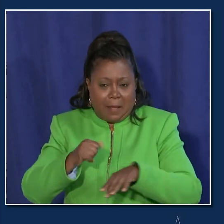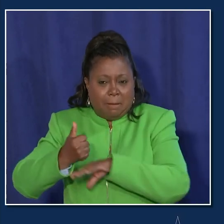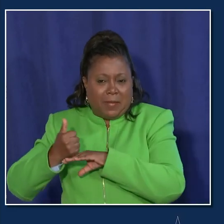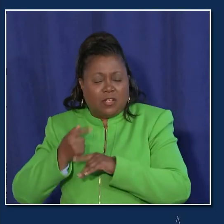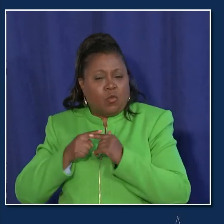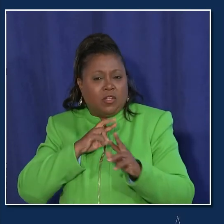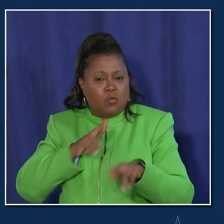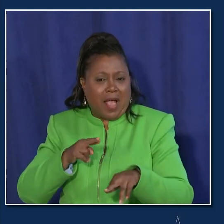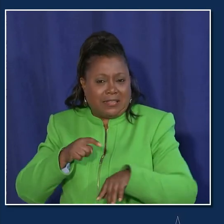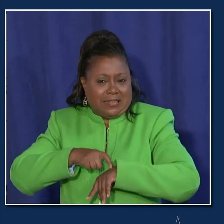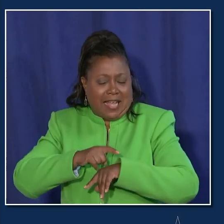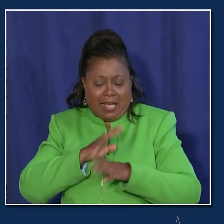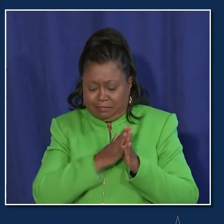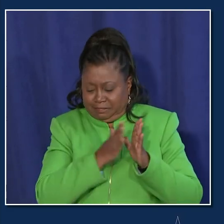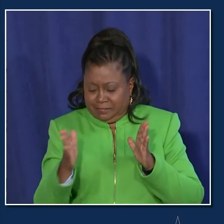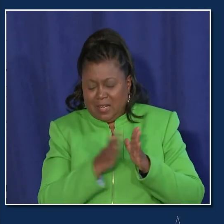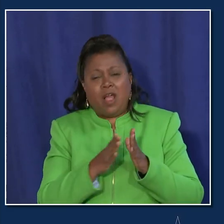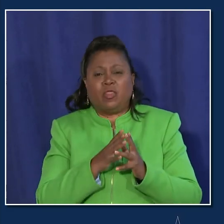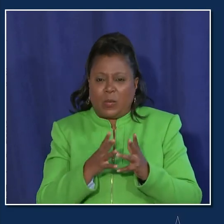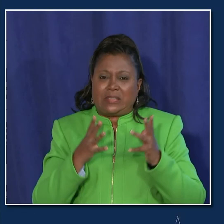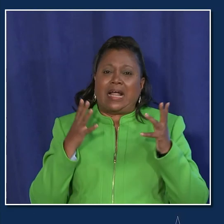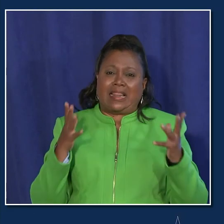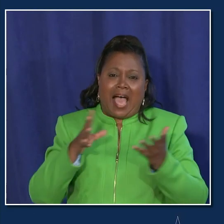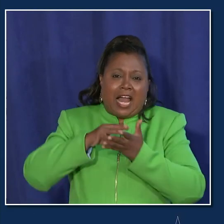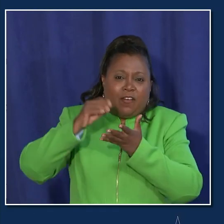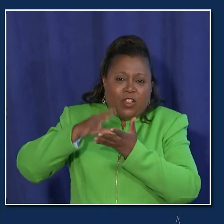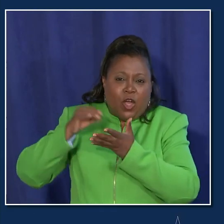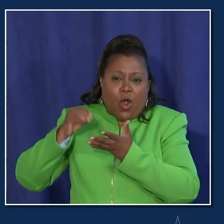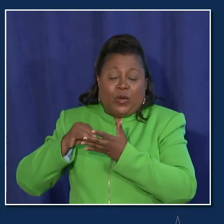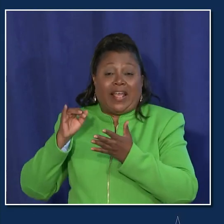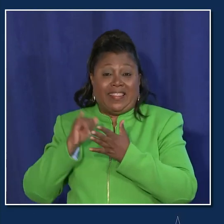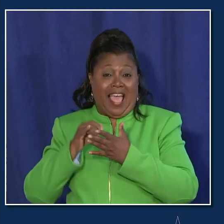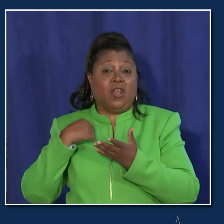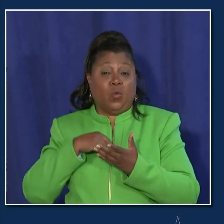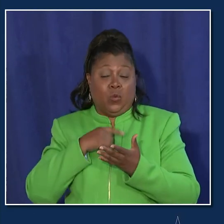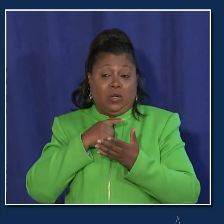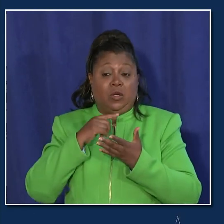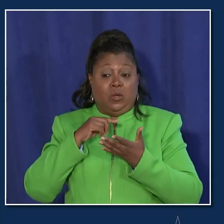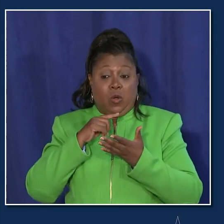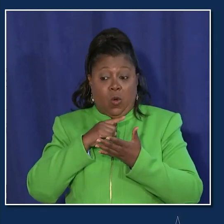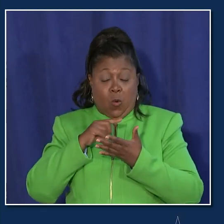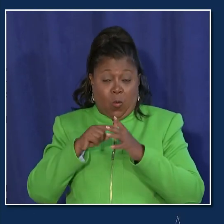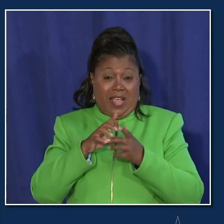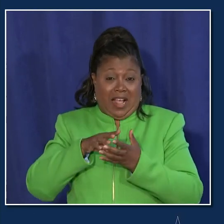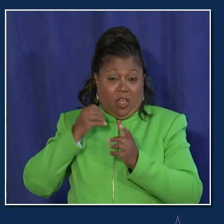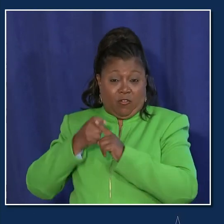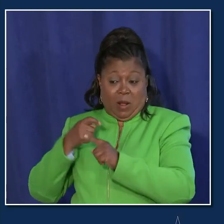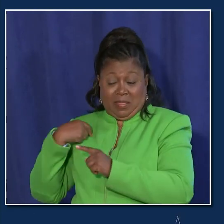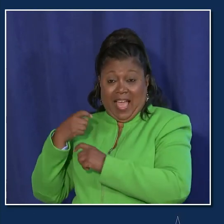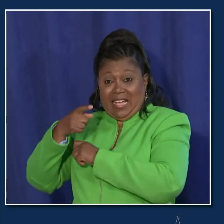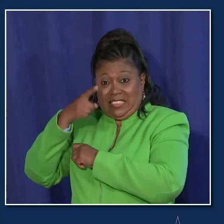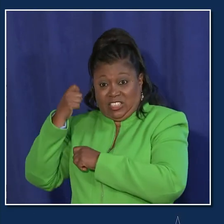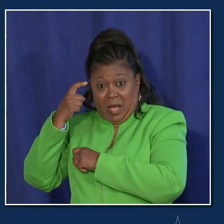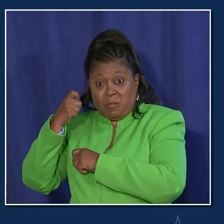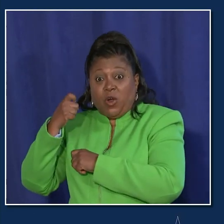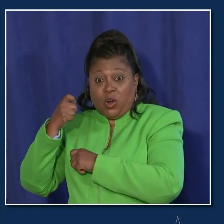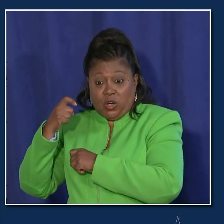what the reaction time was. So there was a lot of learning that we gleaned from last summer's